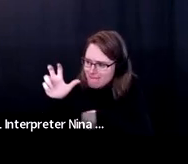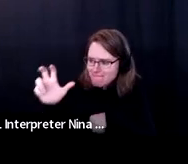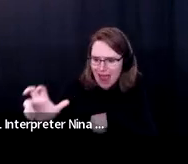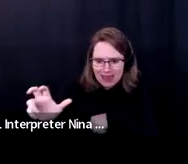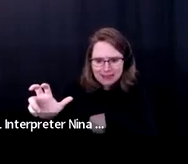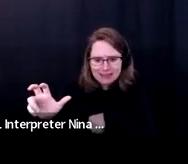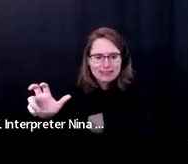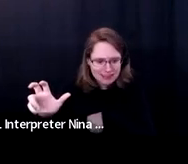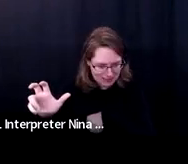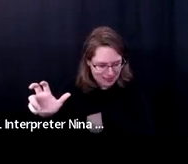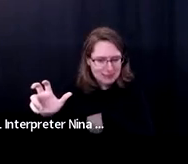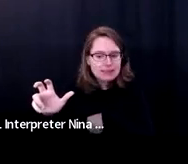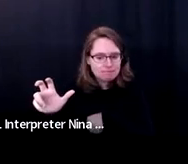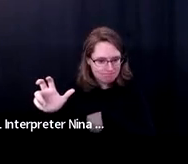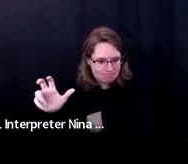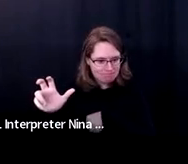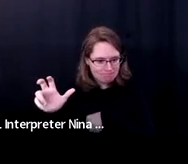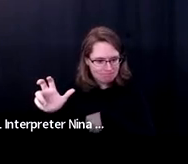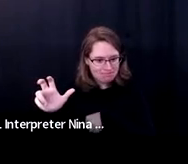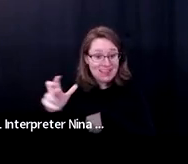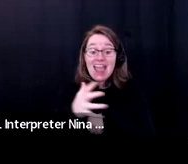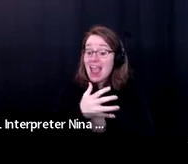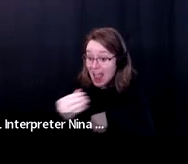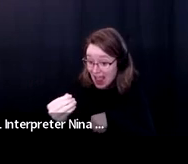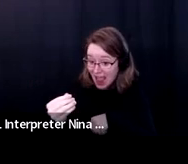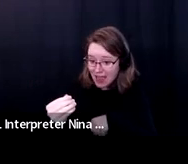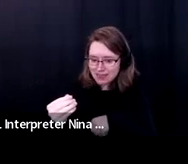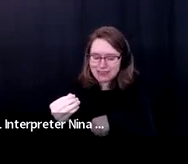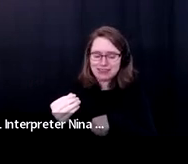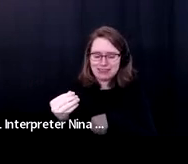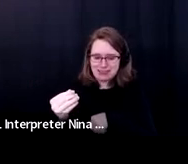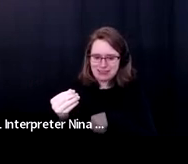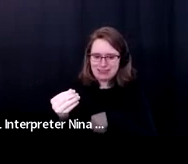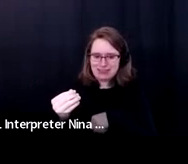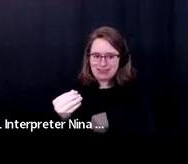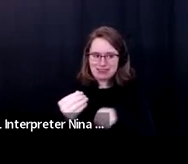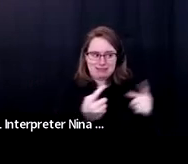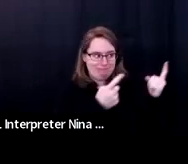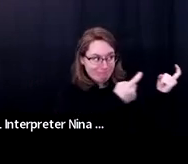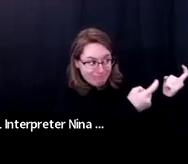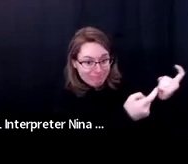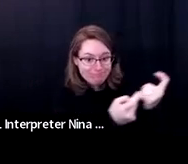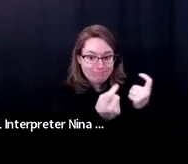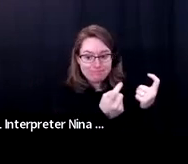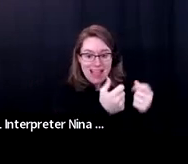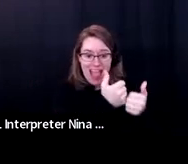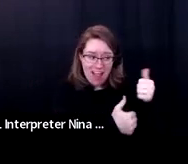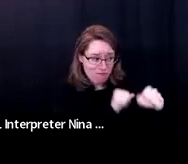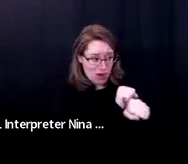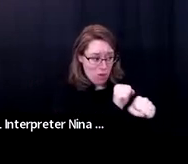in building that existing pipeline, and we need to desperately grab every worker we can